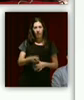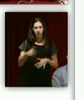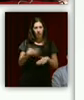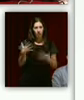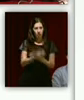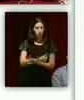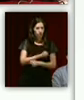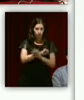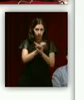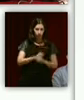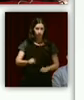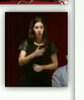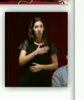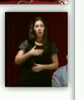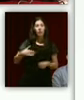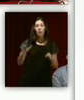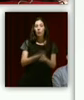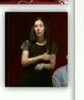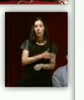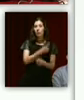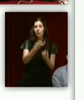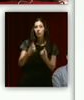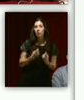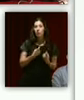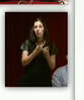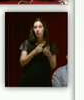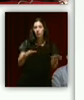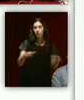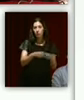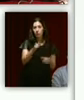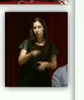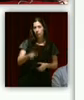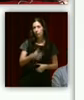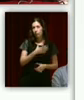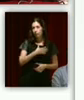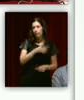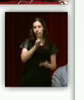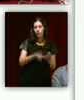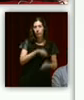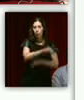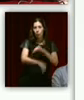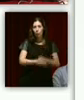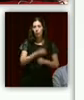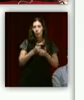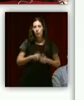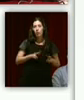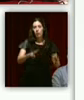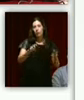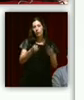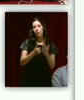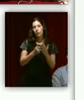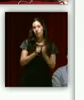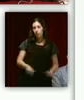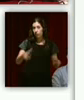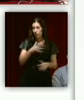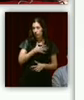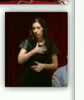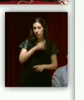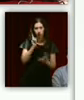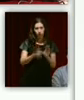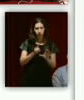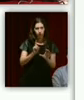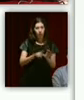A solution for everybody is impossible. We just want to cover a niche for certain individuals who cannot use these